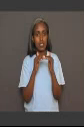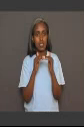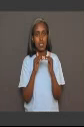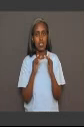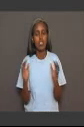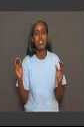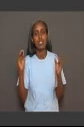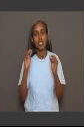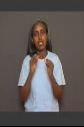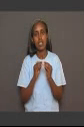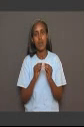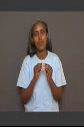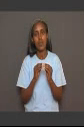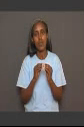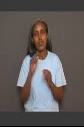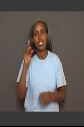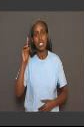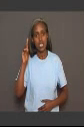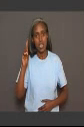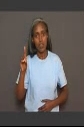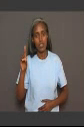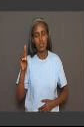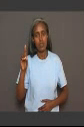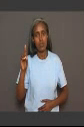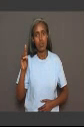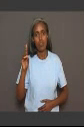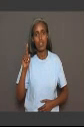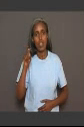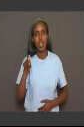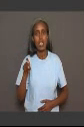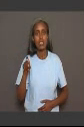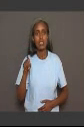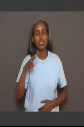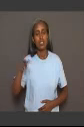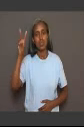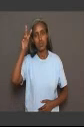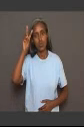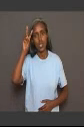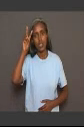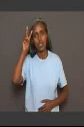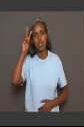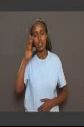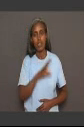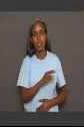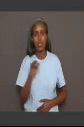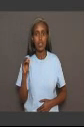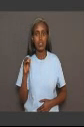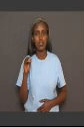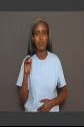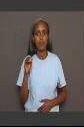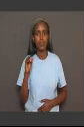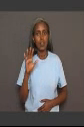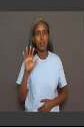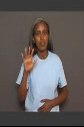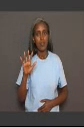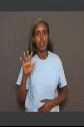the sum of the derivatives of x squared and